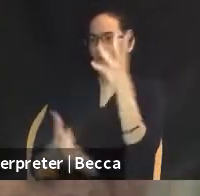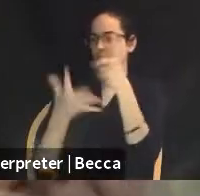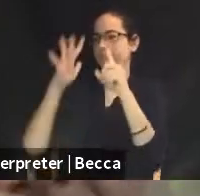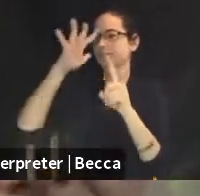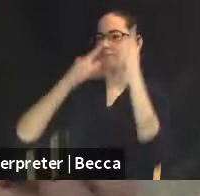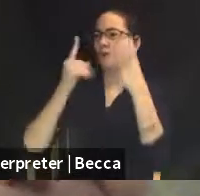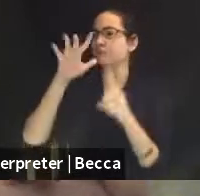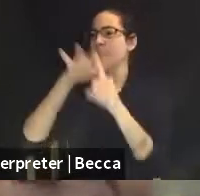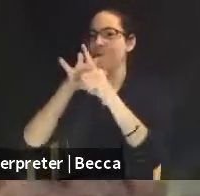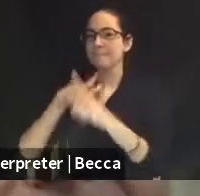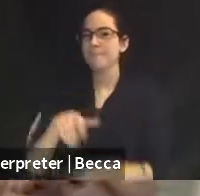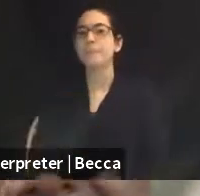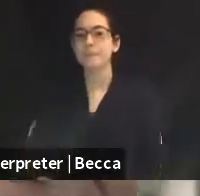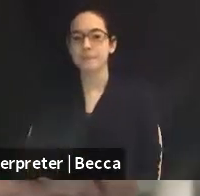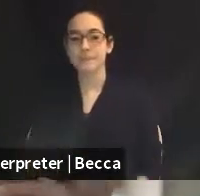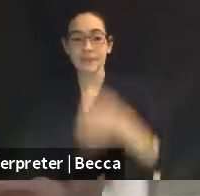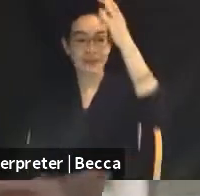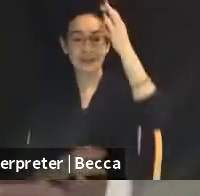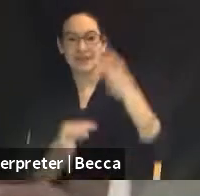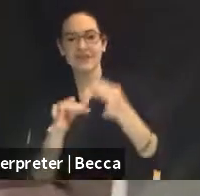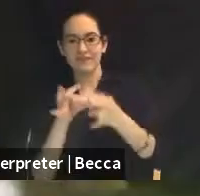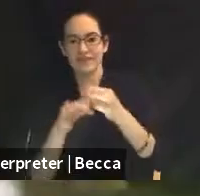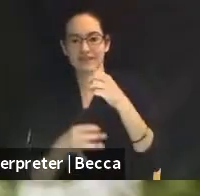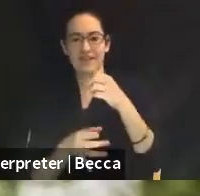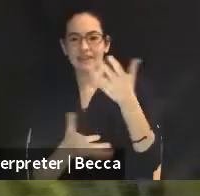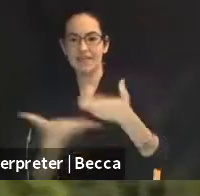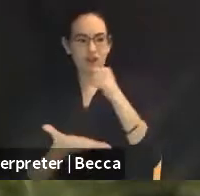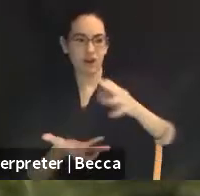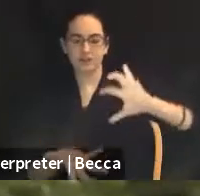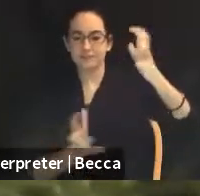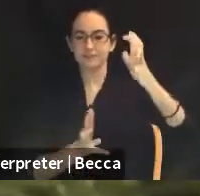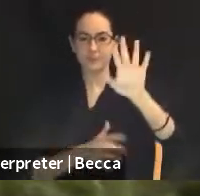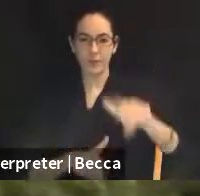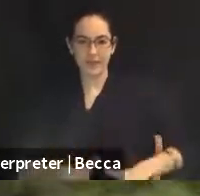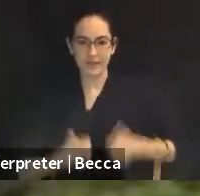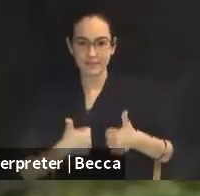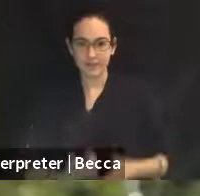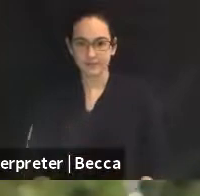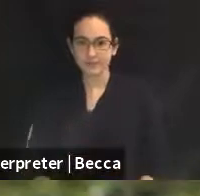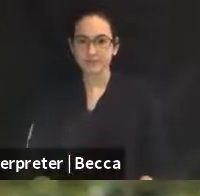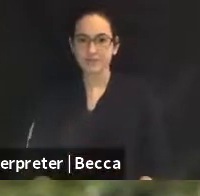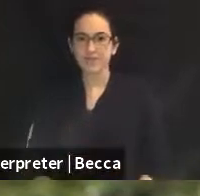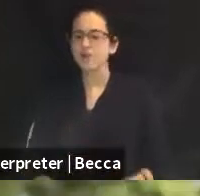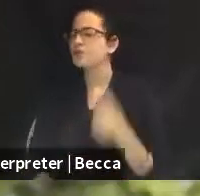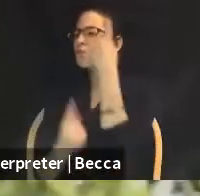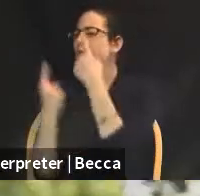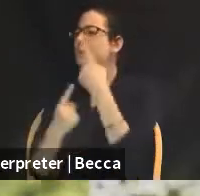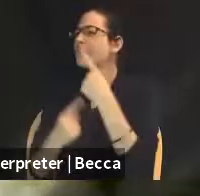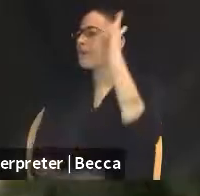faith that things aren't going to shake you up too bad. And then what do you think of like politicians? Are they